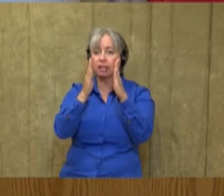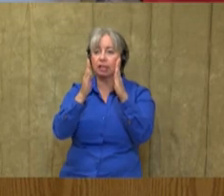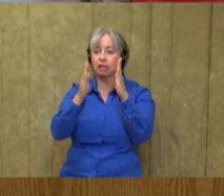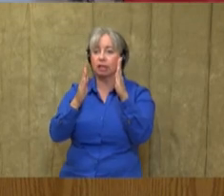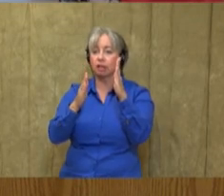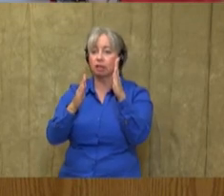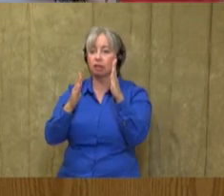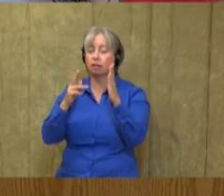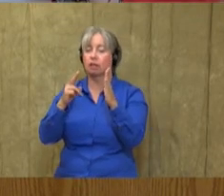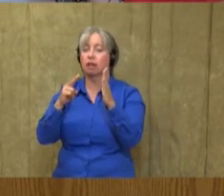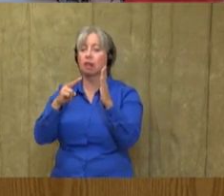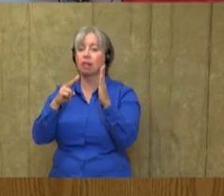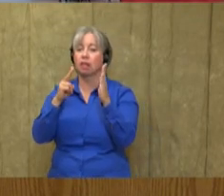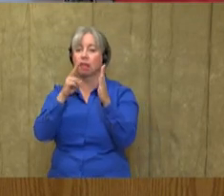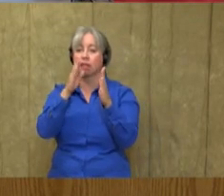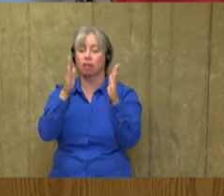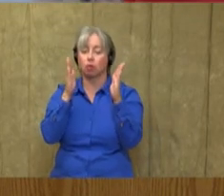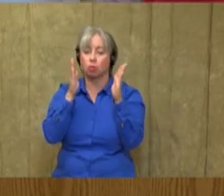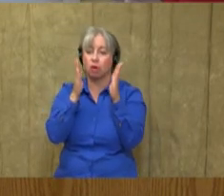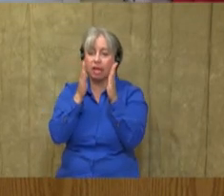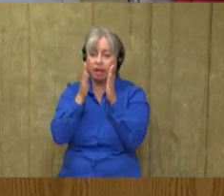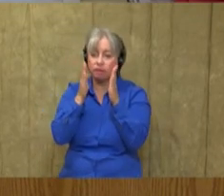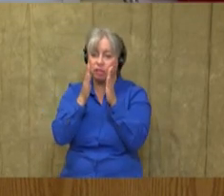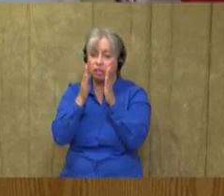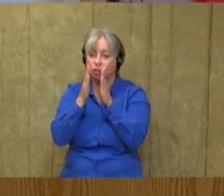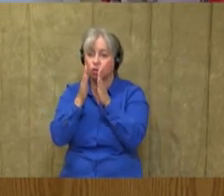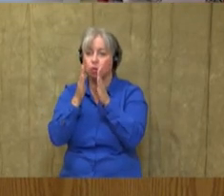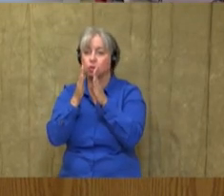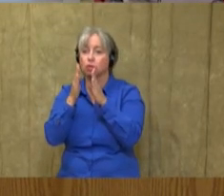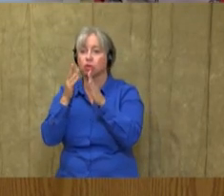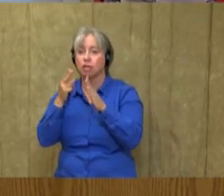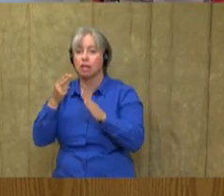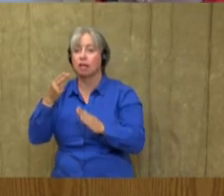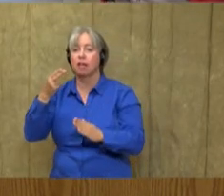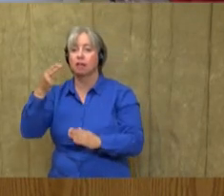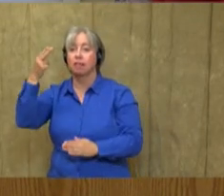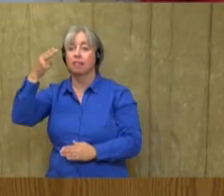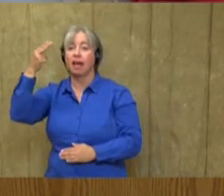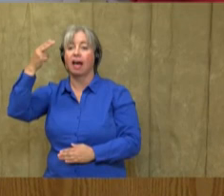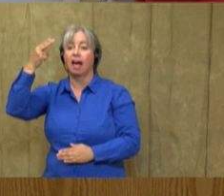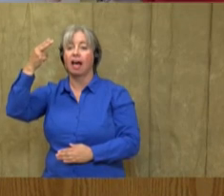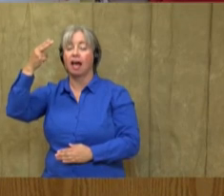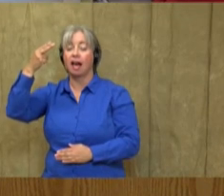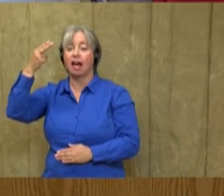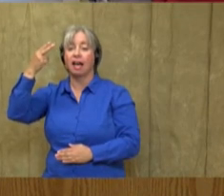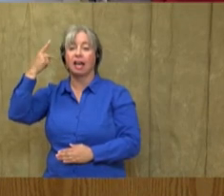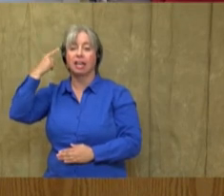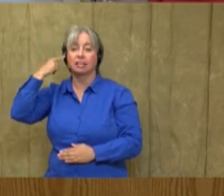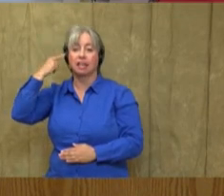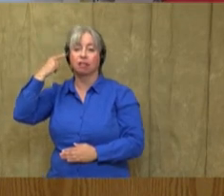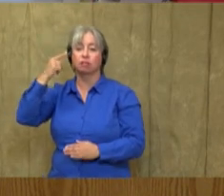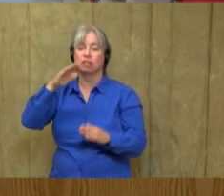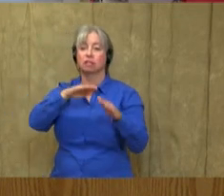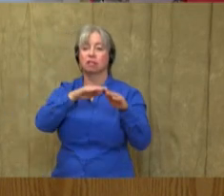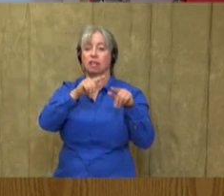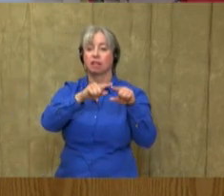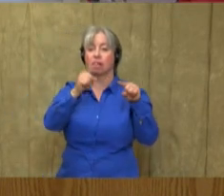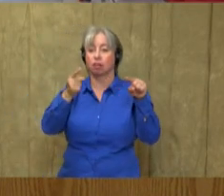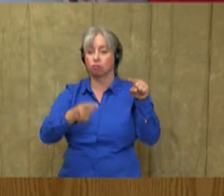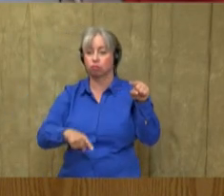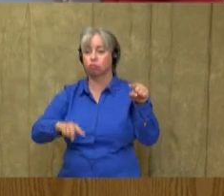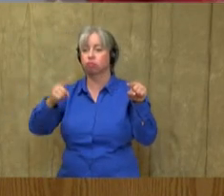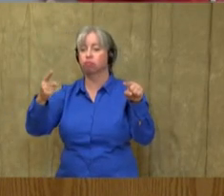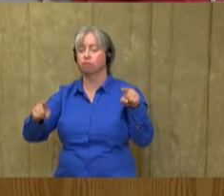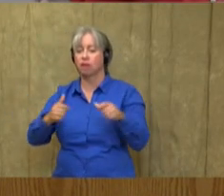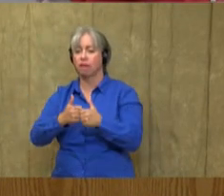wavelength, the waves are closer together, is going to give us some high frequency. The farther apart, the low frequency we have. One other wave